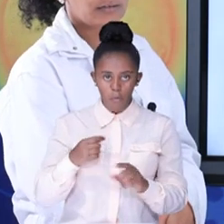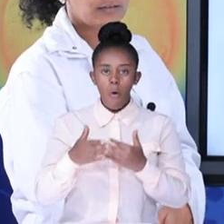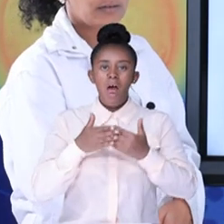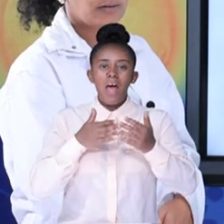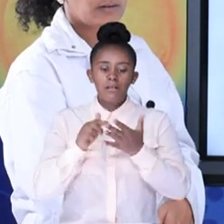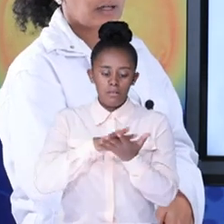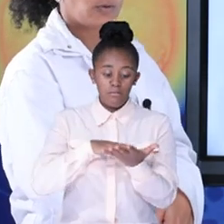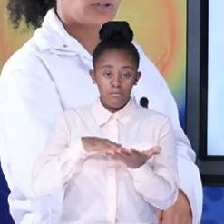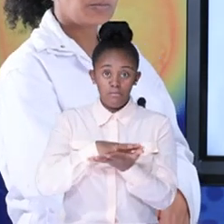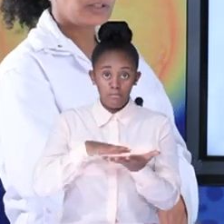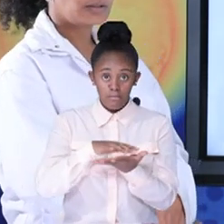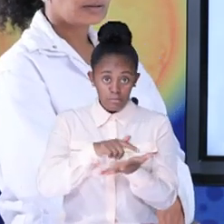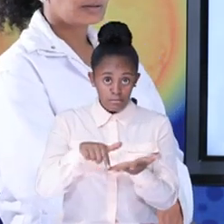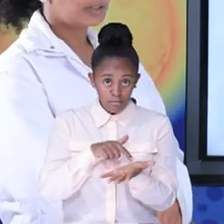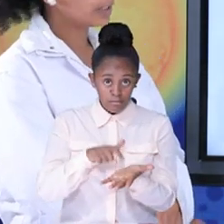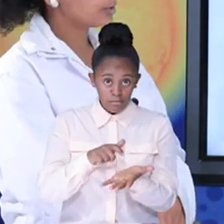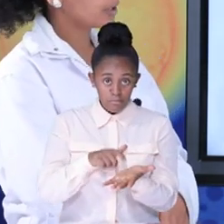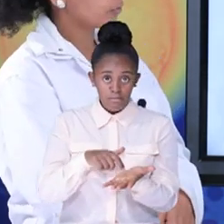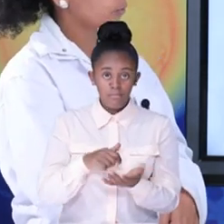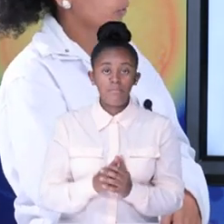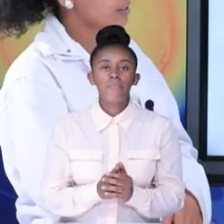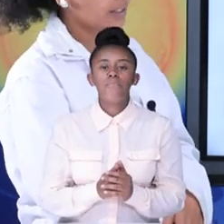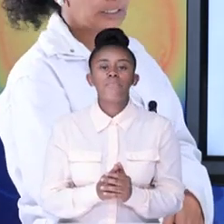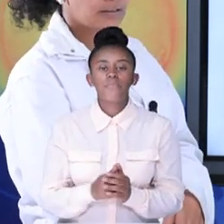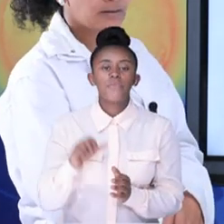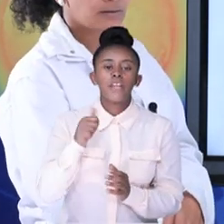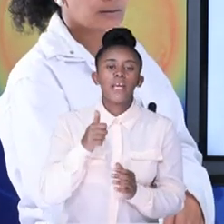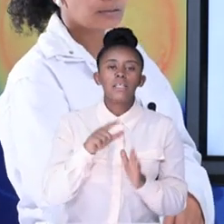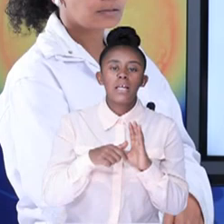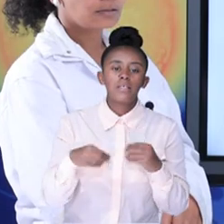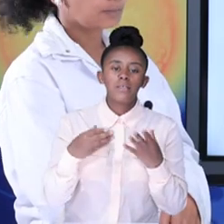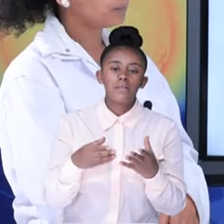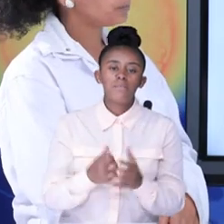hand. Can you tell me? Let me give you 10 seconds.